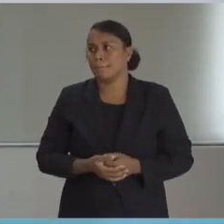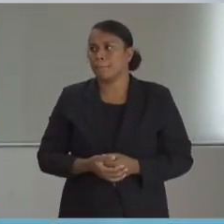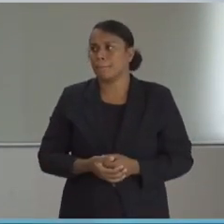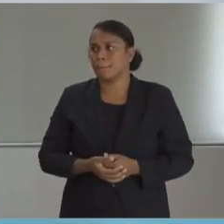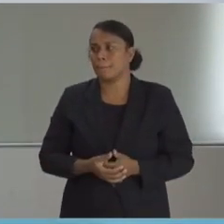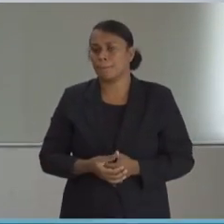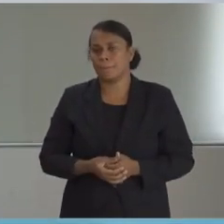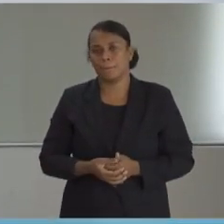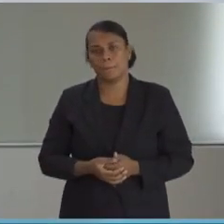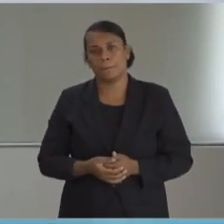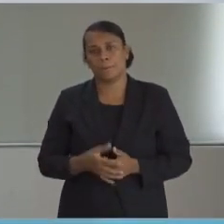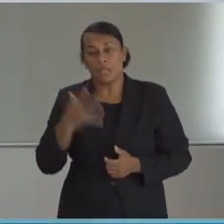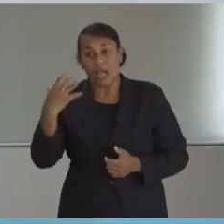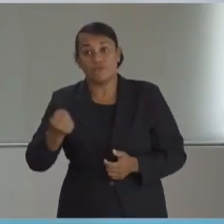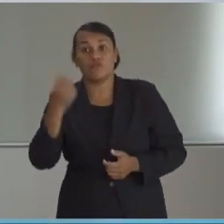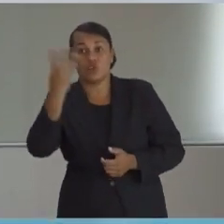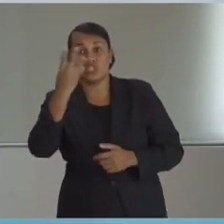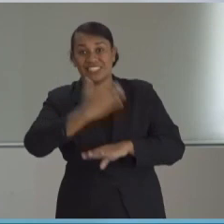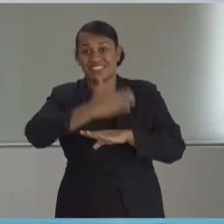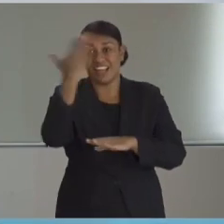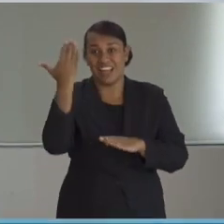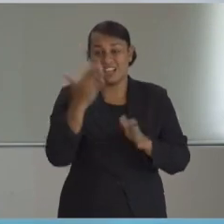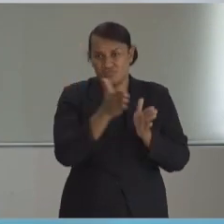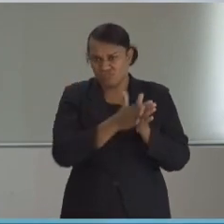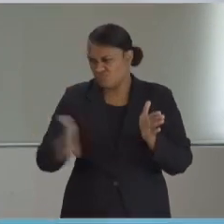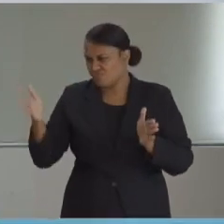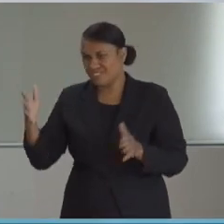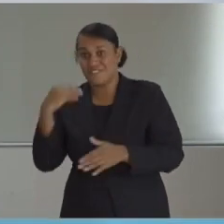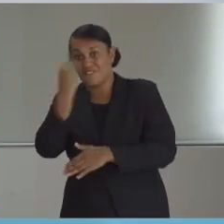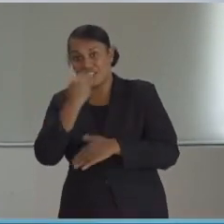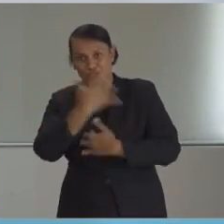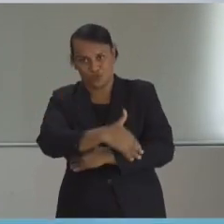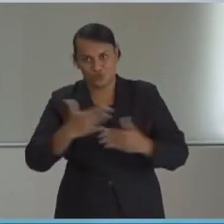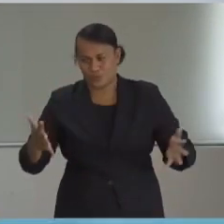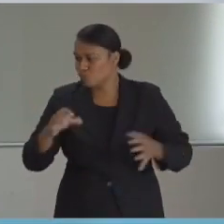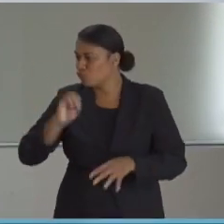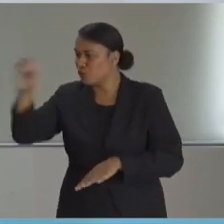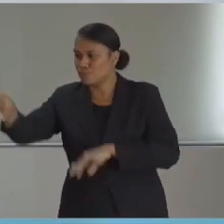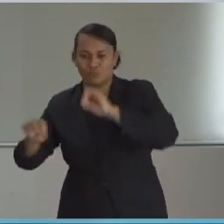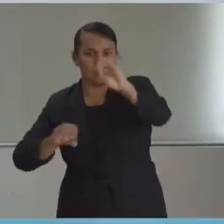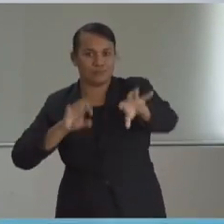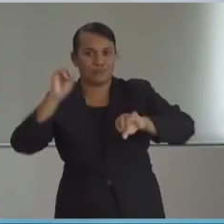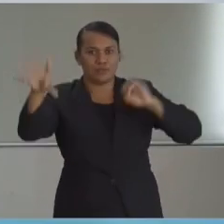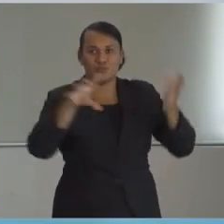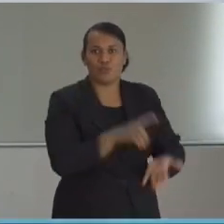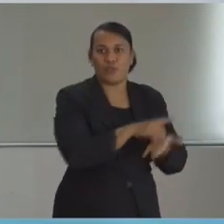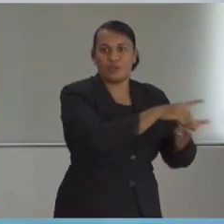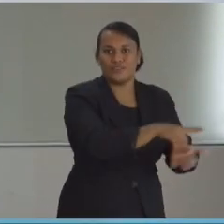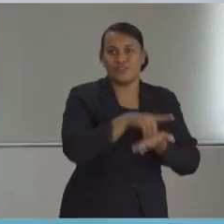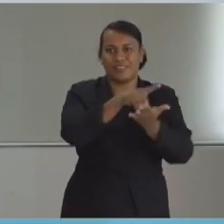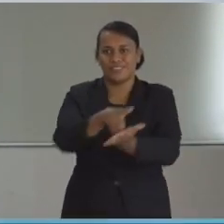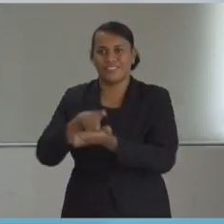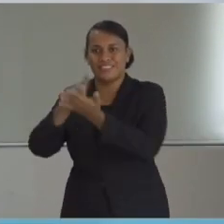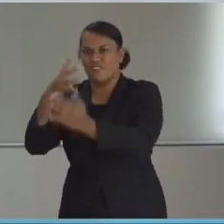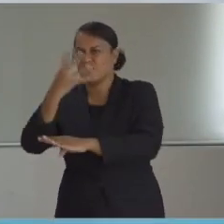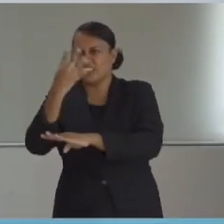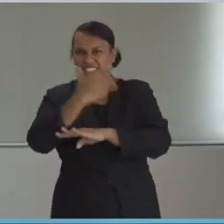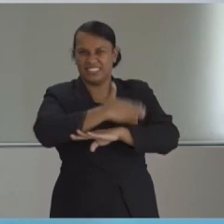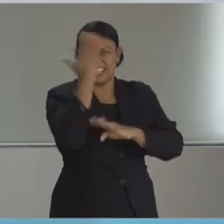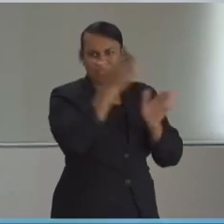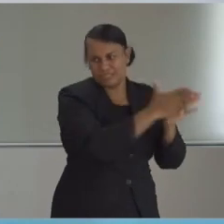considered for 14 days rationing, while at the same time the Ministry of Agriculture is going to look at